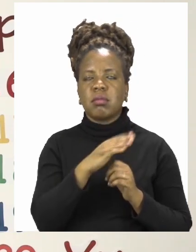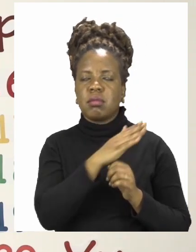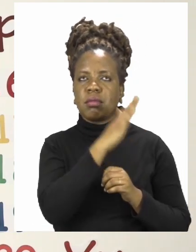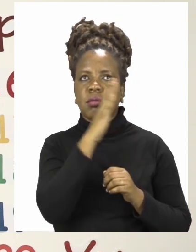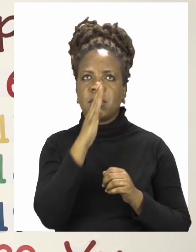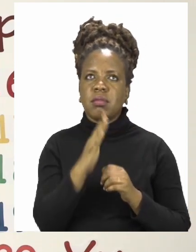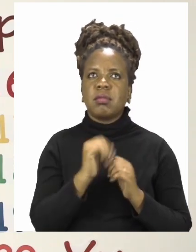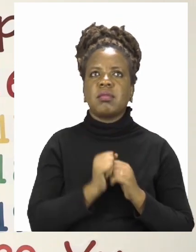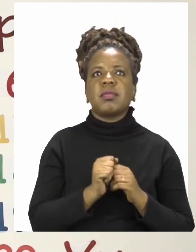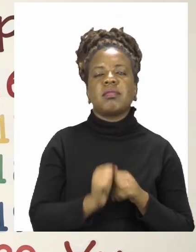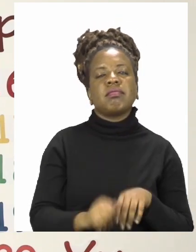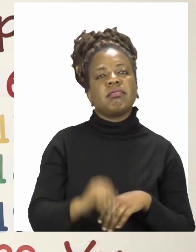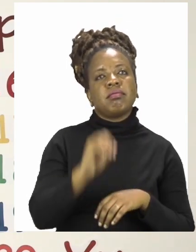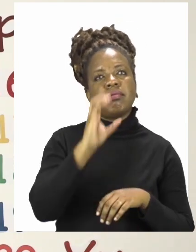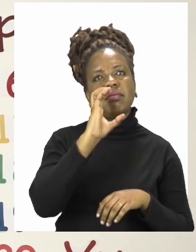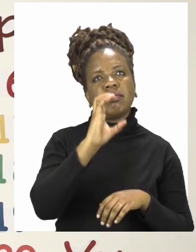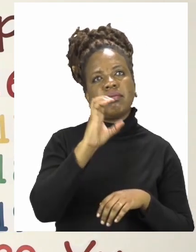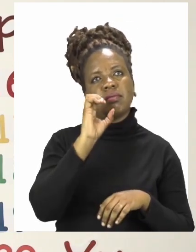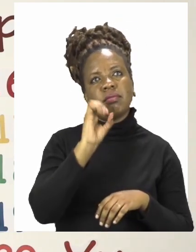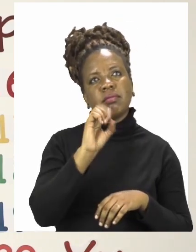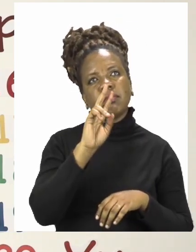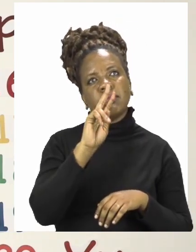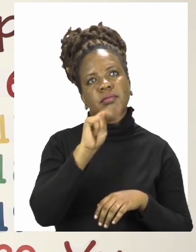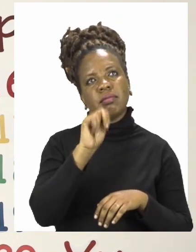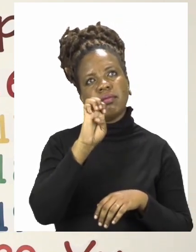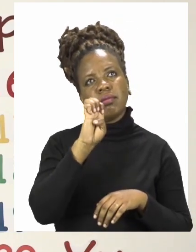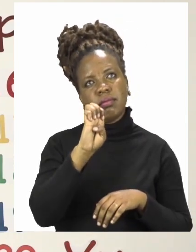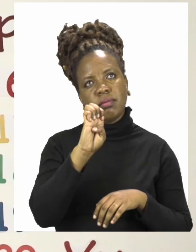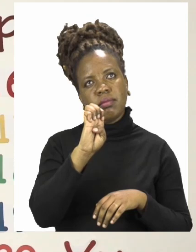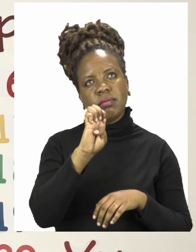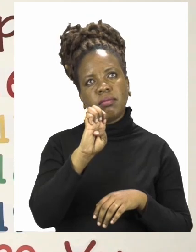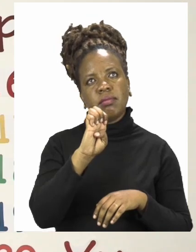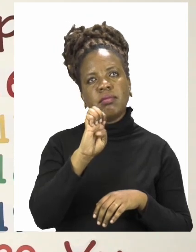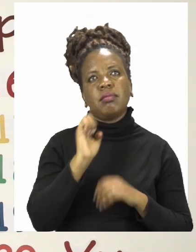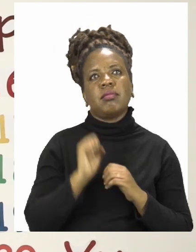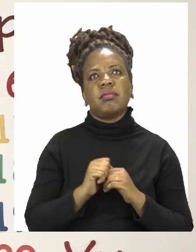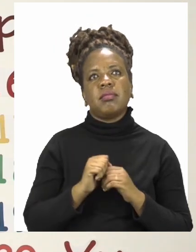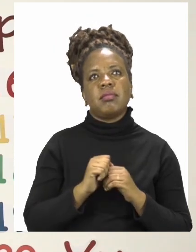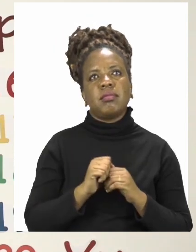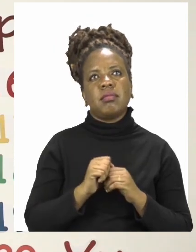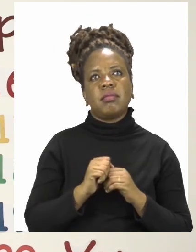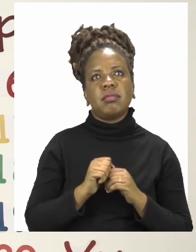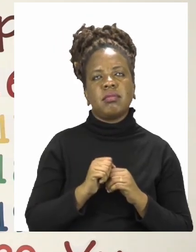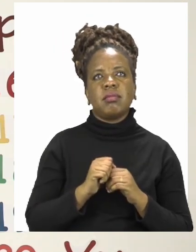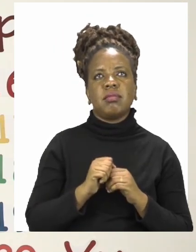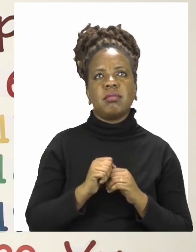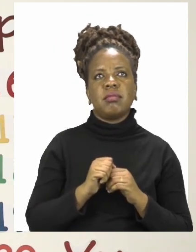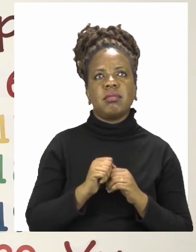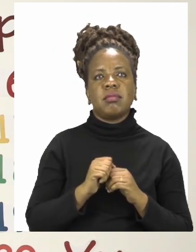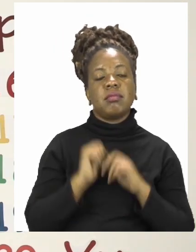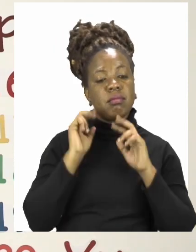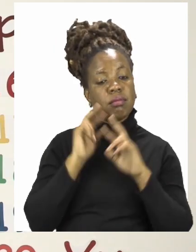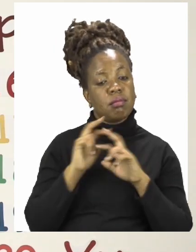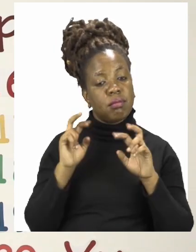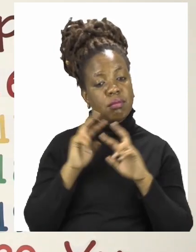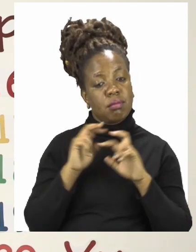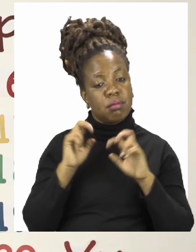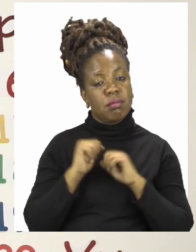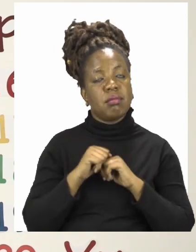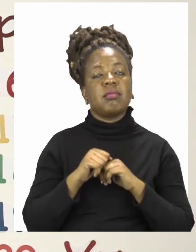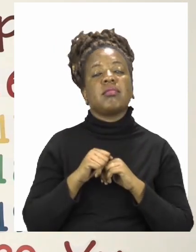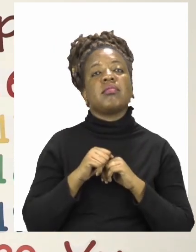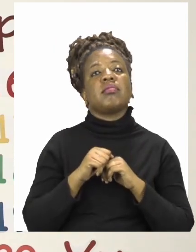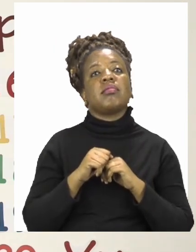that one. The cone starts with CO, and you are supposed to look for a cone or maybe